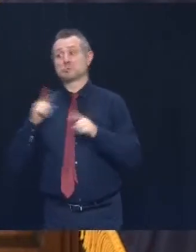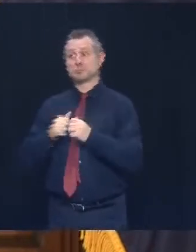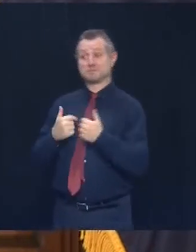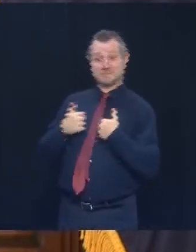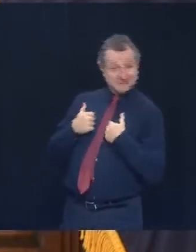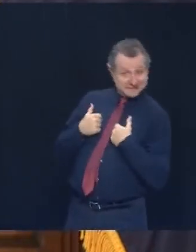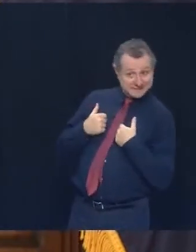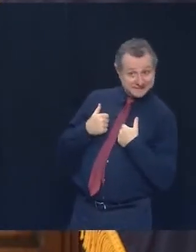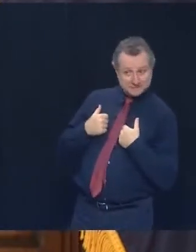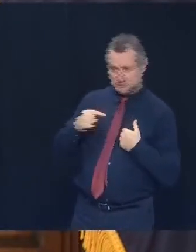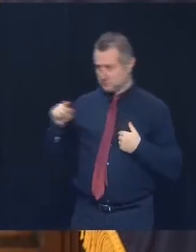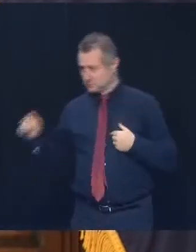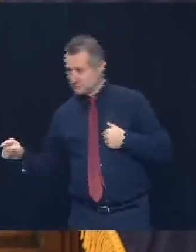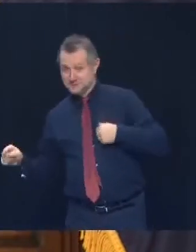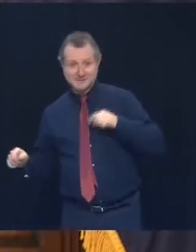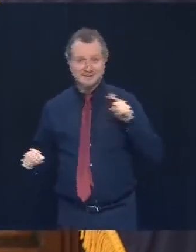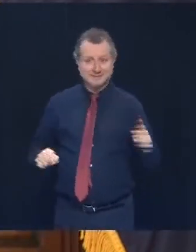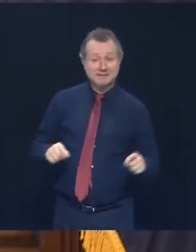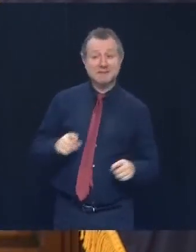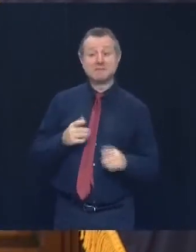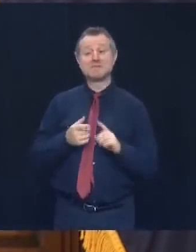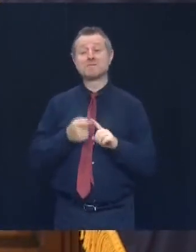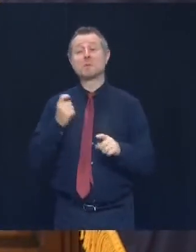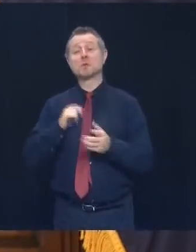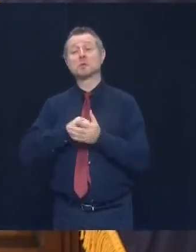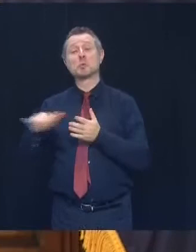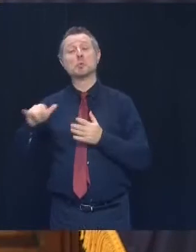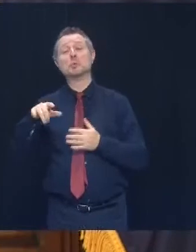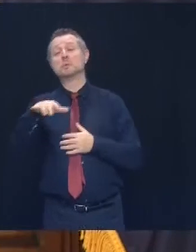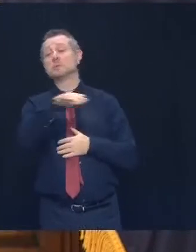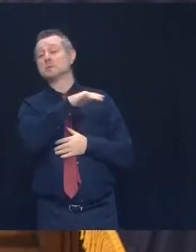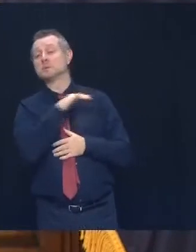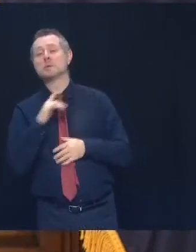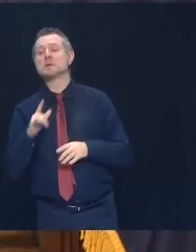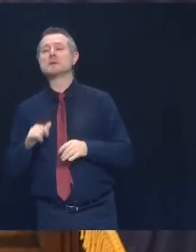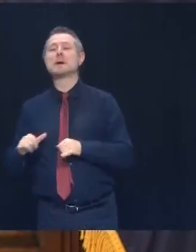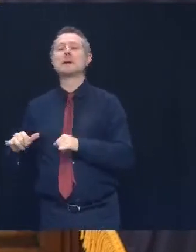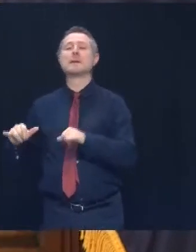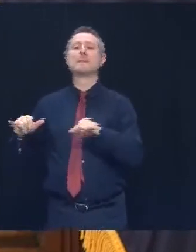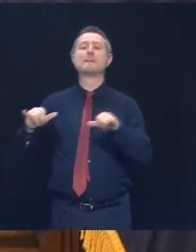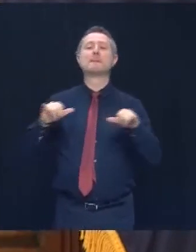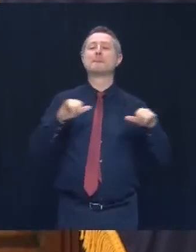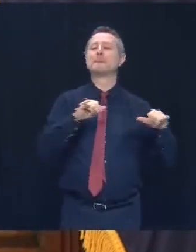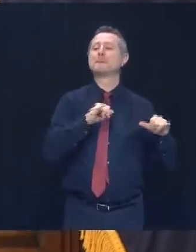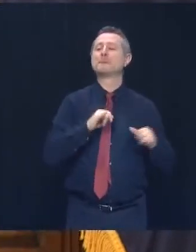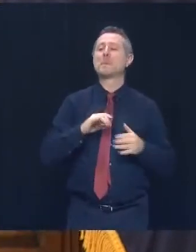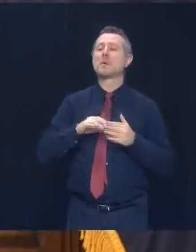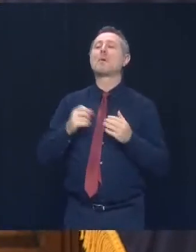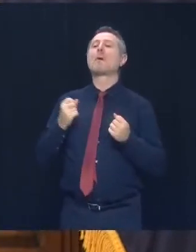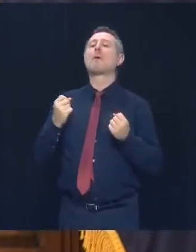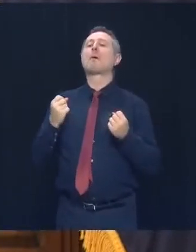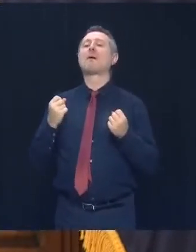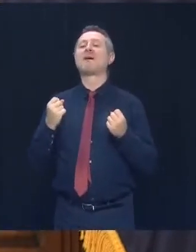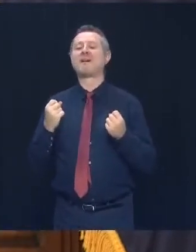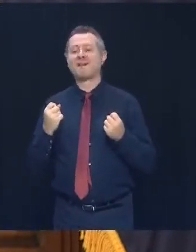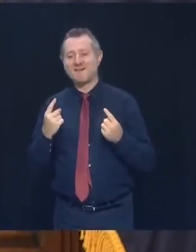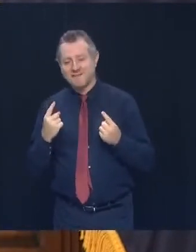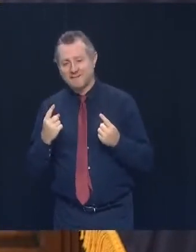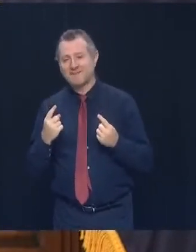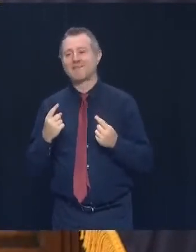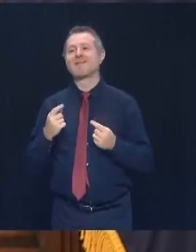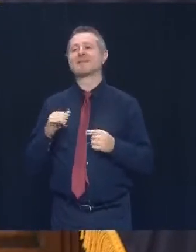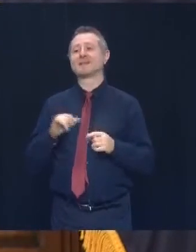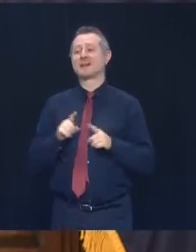The people of New York came to the same conclusion. I like to think I presented